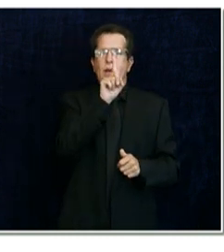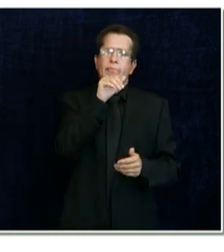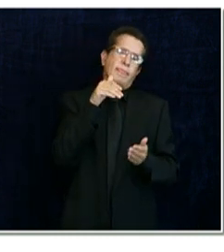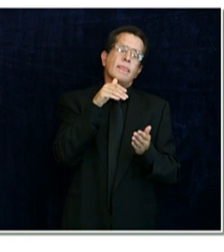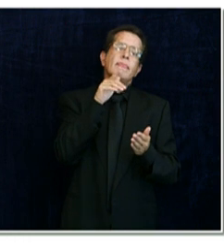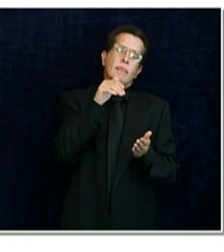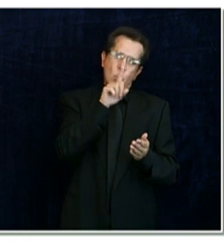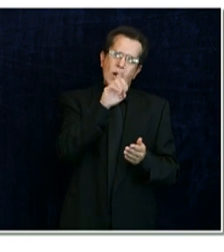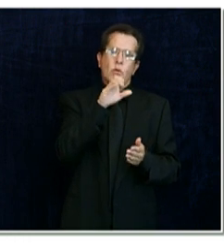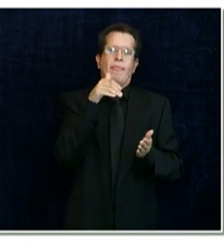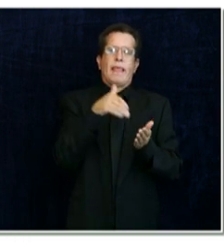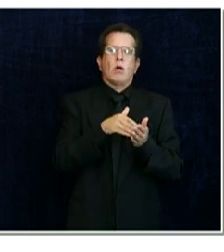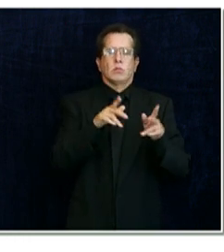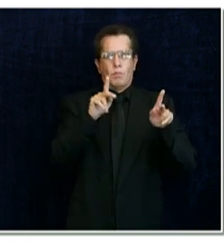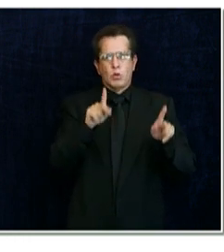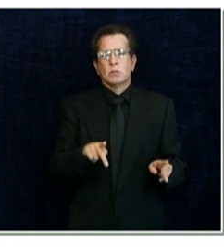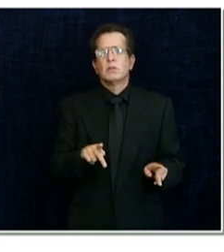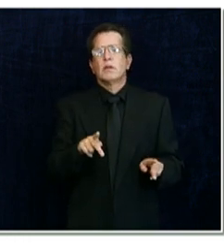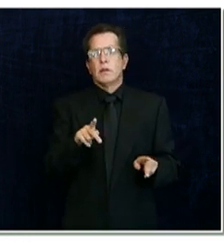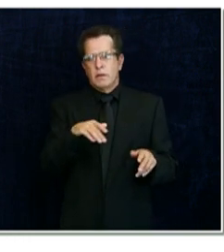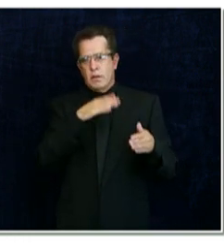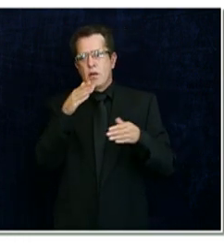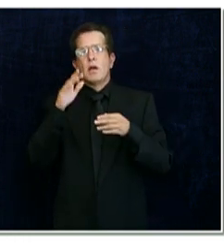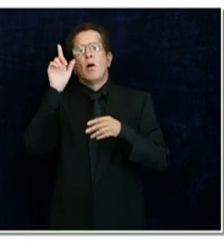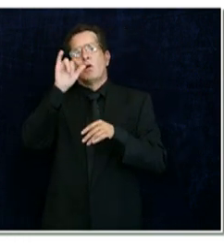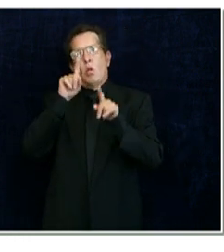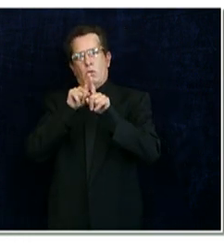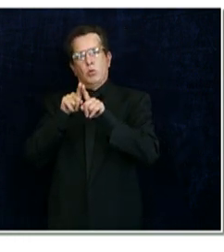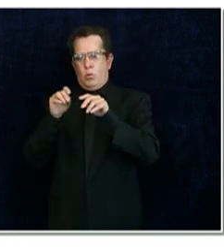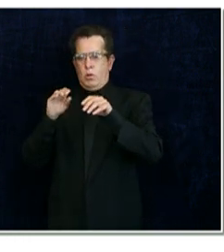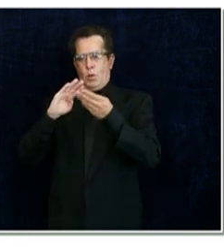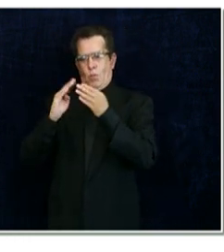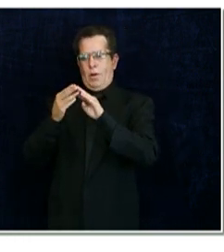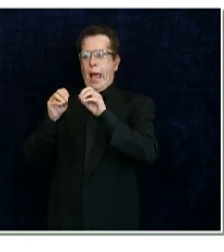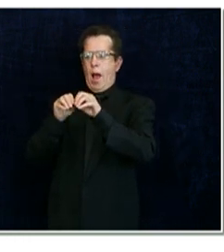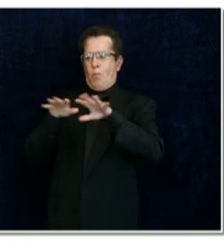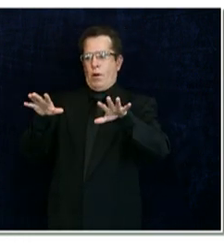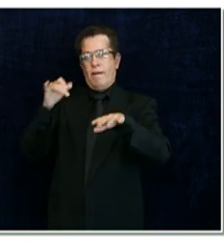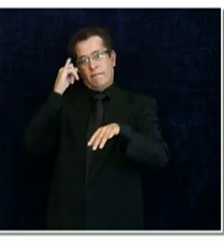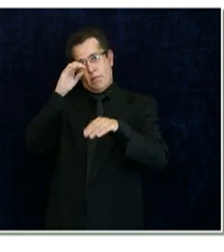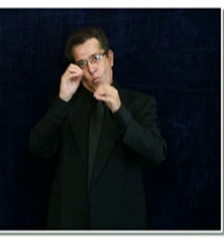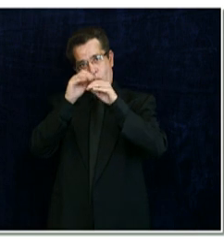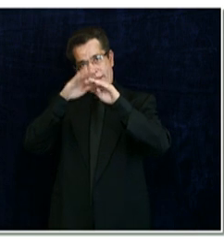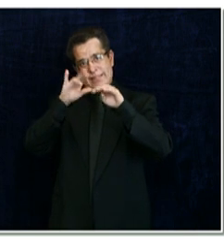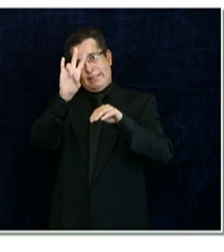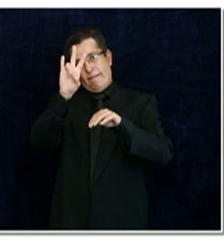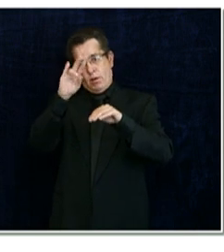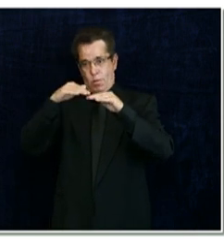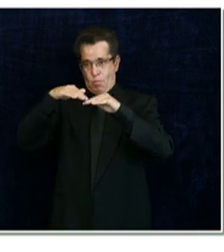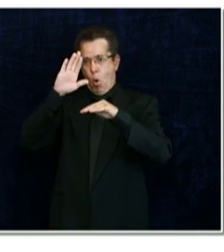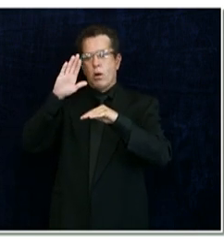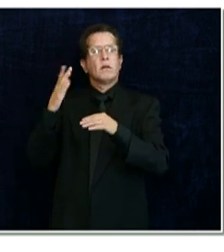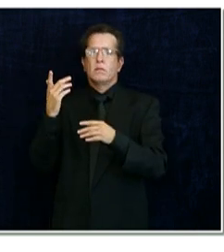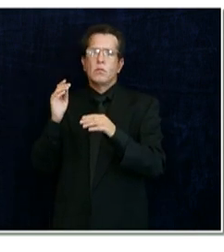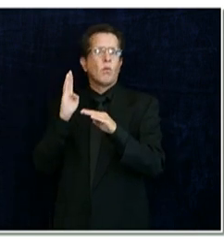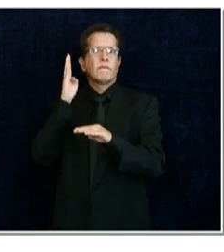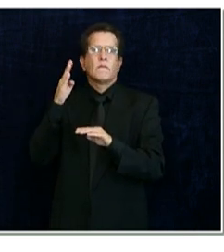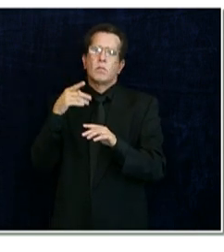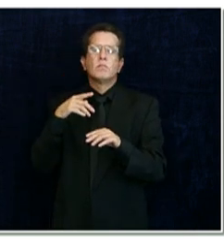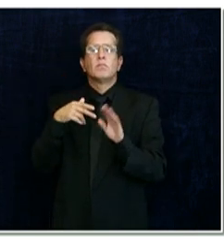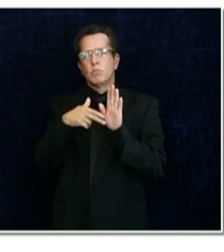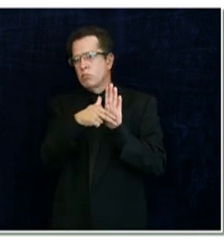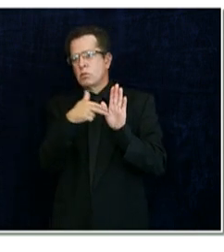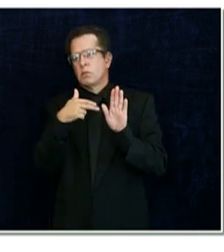community outbreaks, abnormal when there are 7 or more community outbreaks. And then the third is